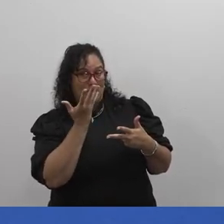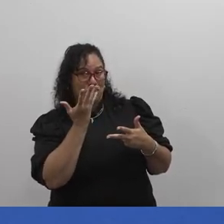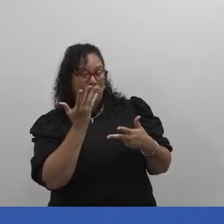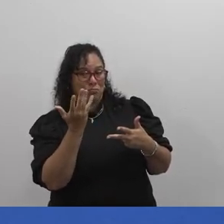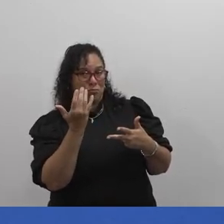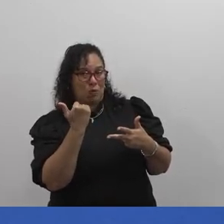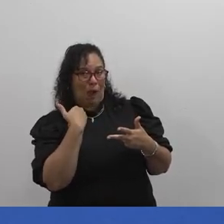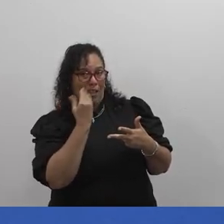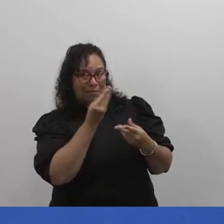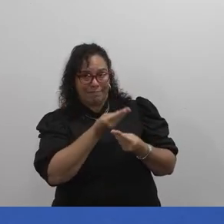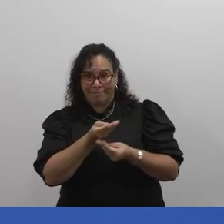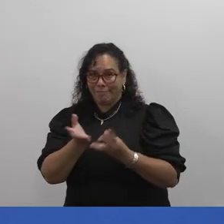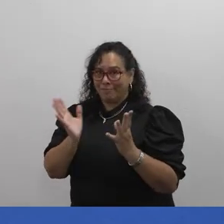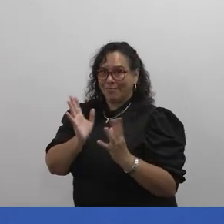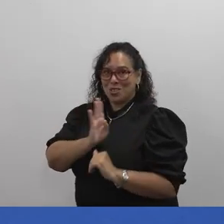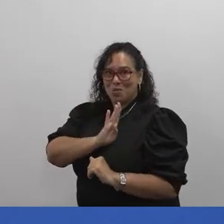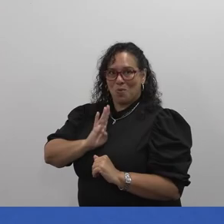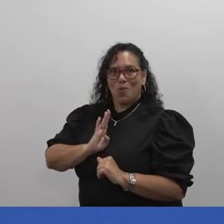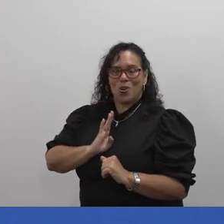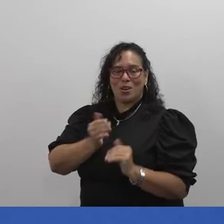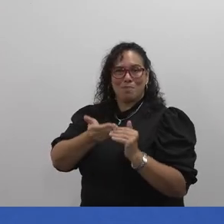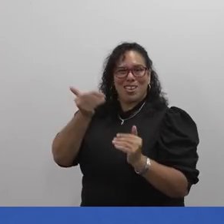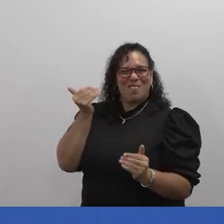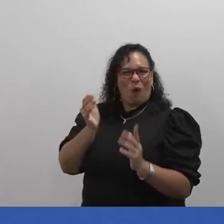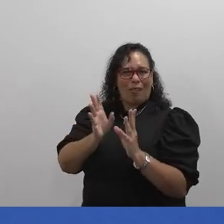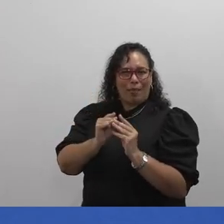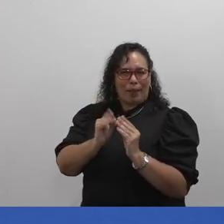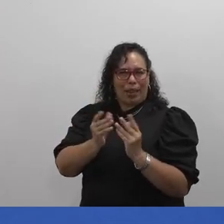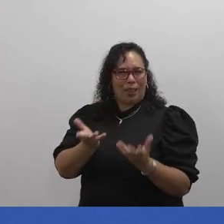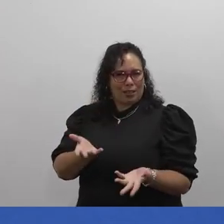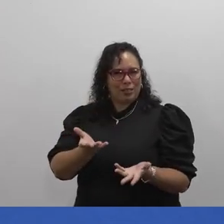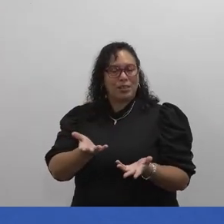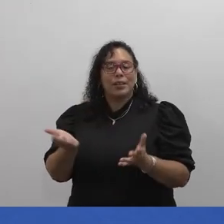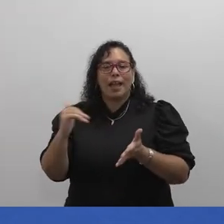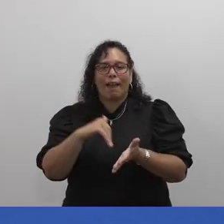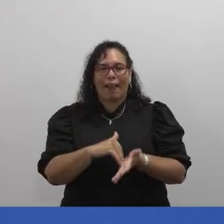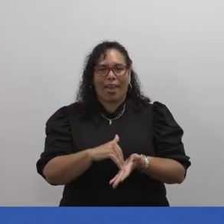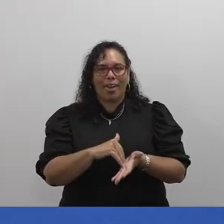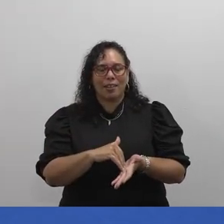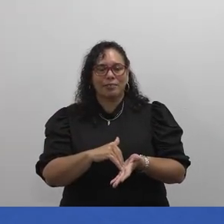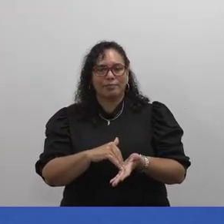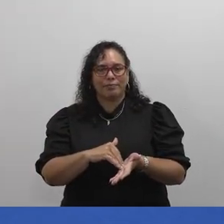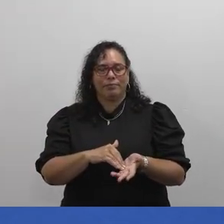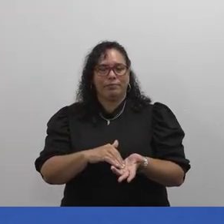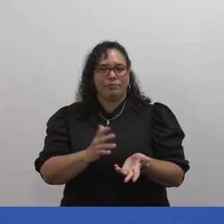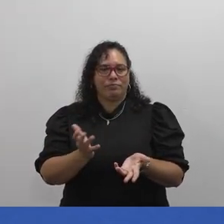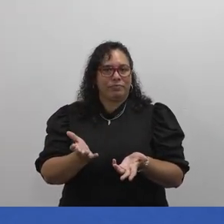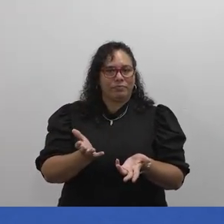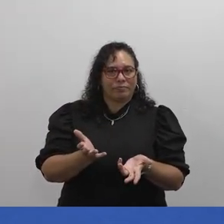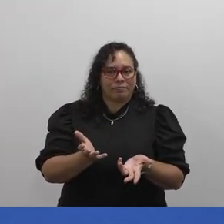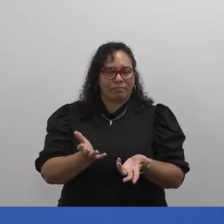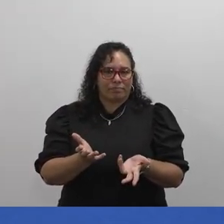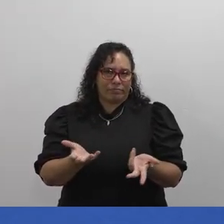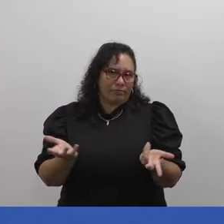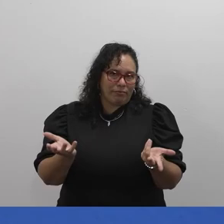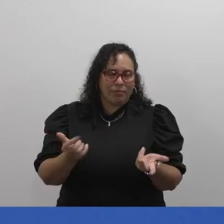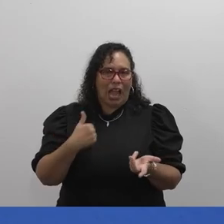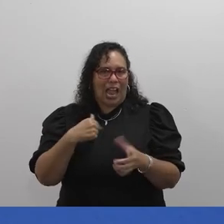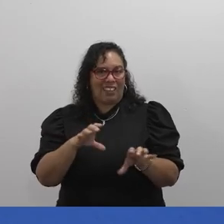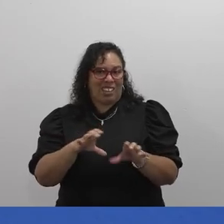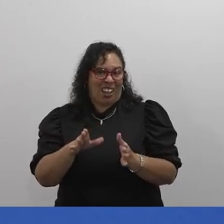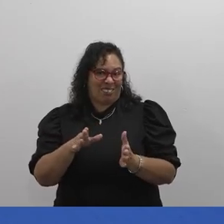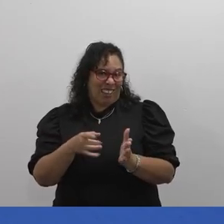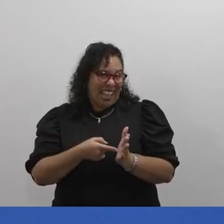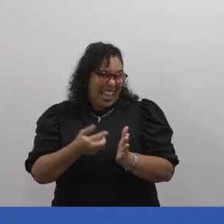that we have it ahead of time? And so that's, again, not something that I have done. I've done